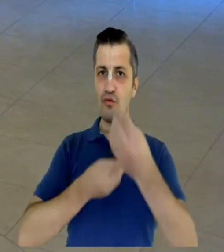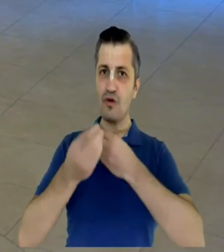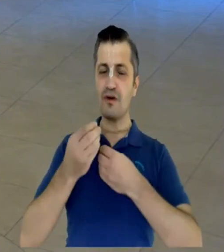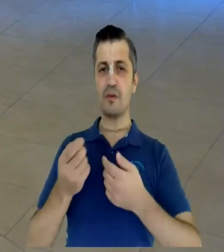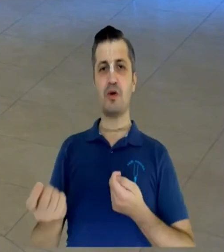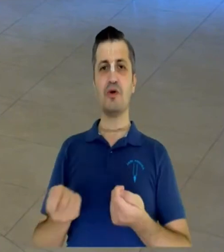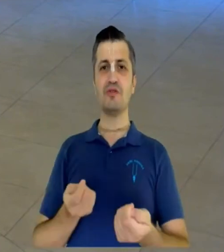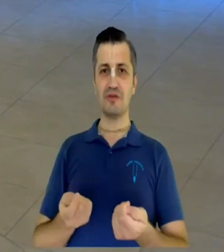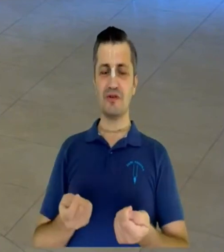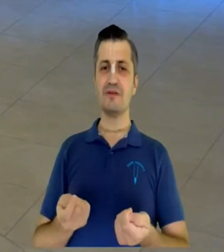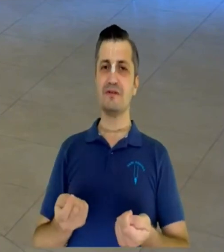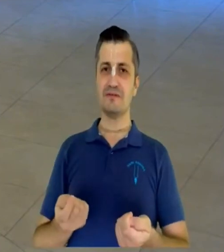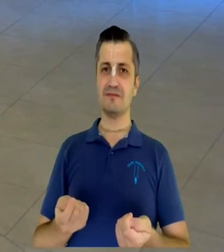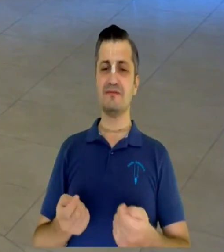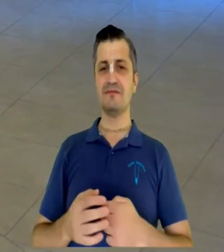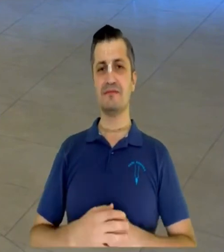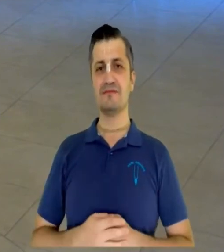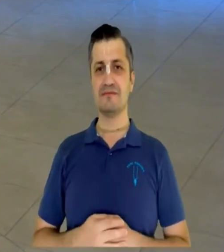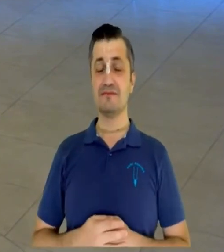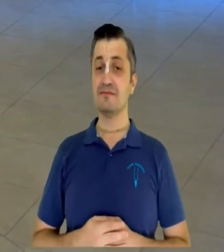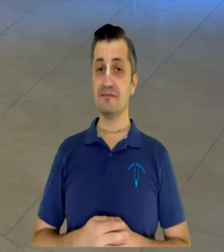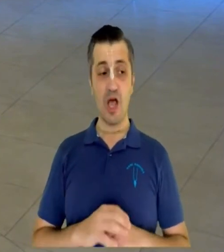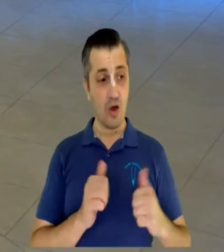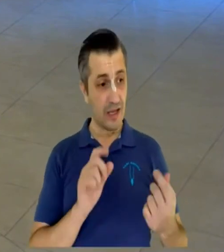Is that okay, Maji? Yes. You.